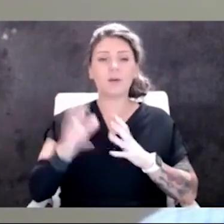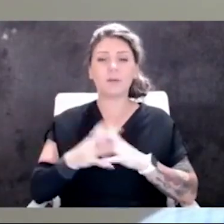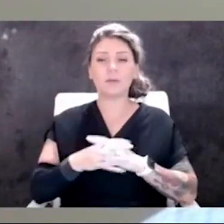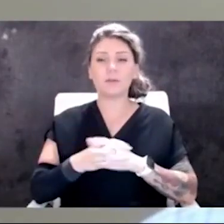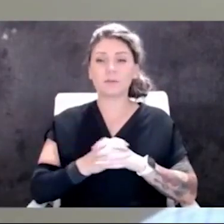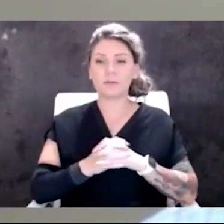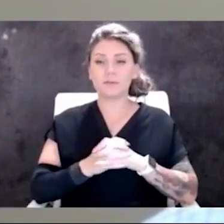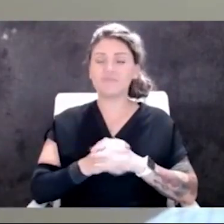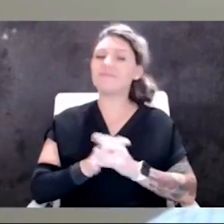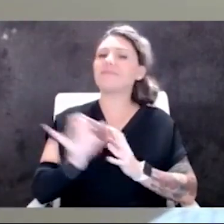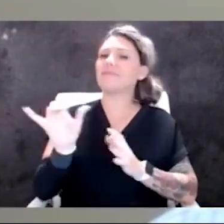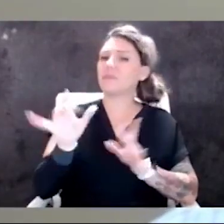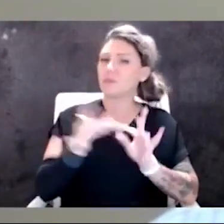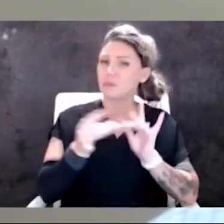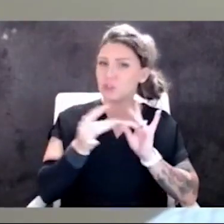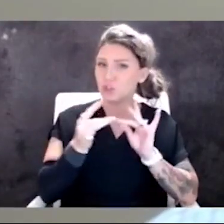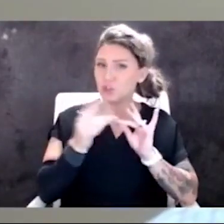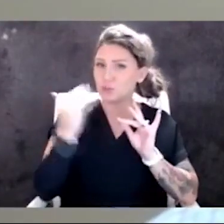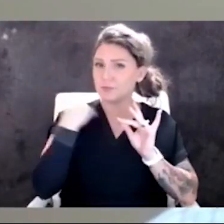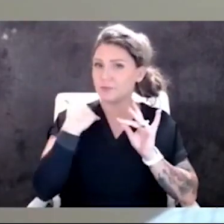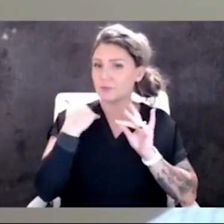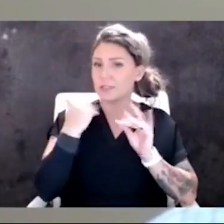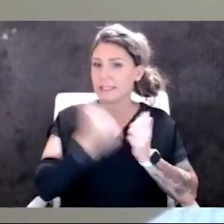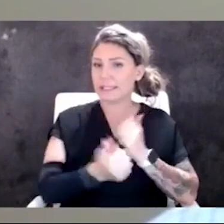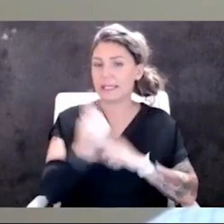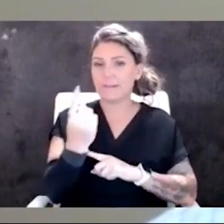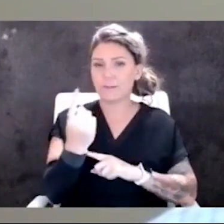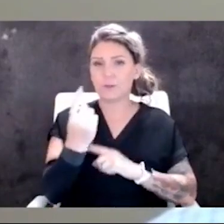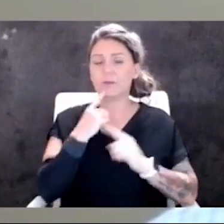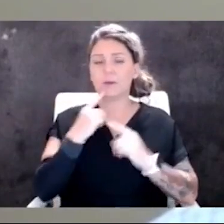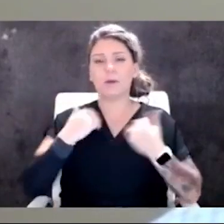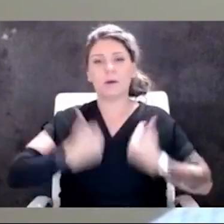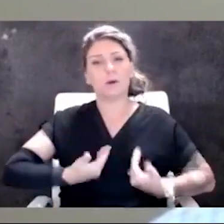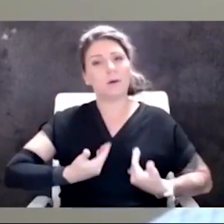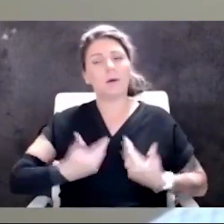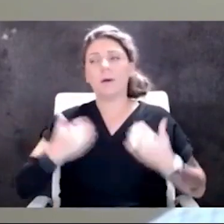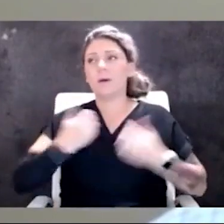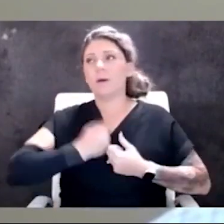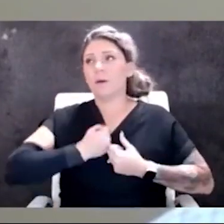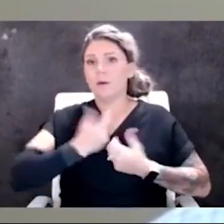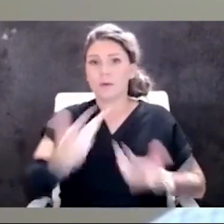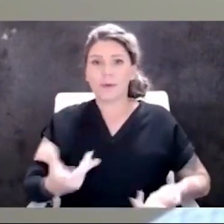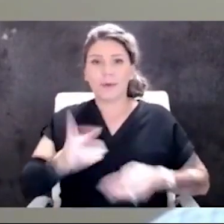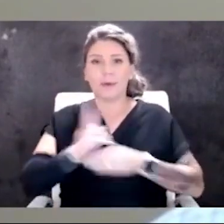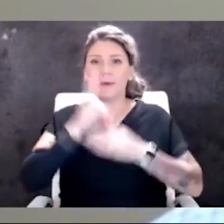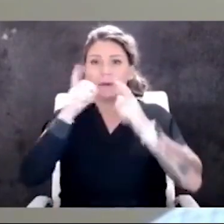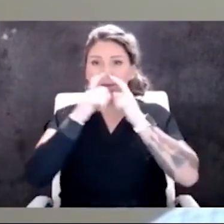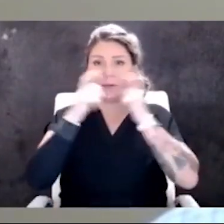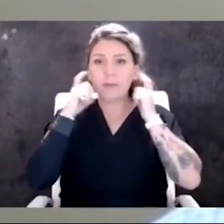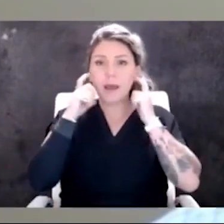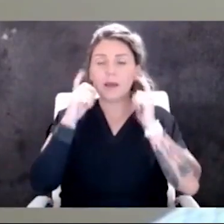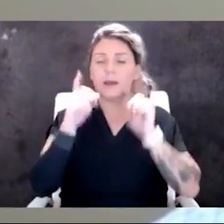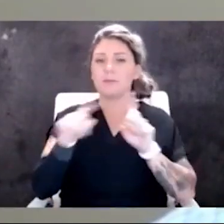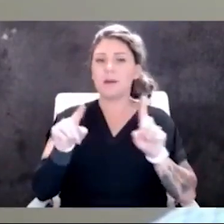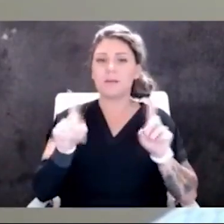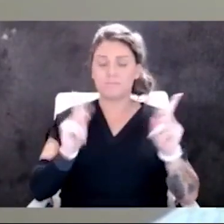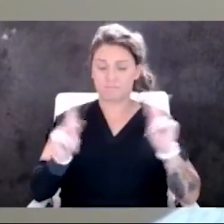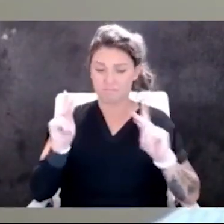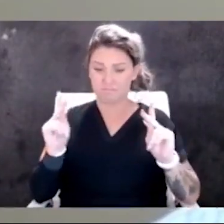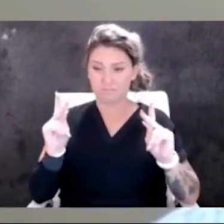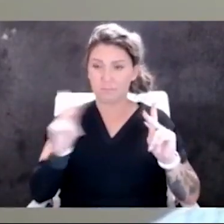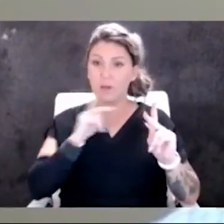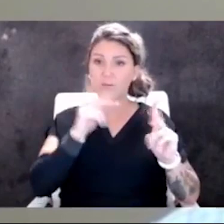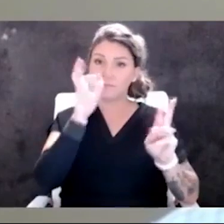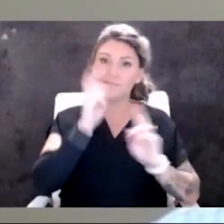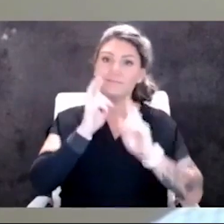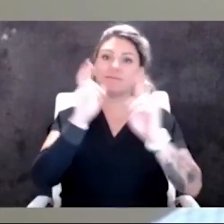like you mentioned before, I think everyone's about as tired as anyone else of wearing masks, but I think people are trying to be